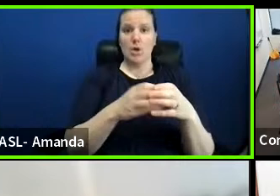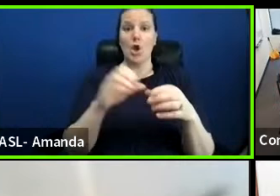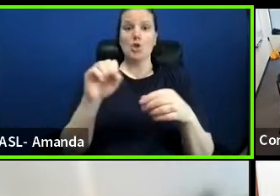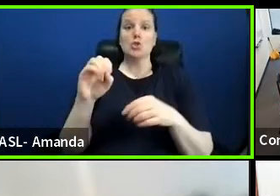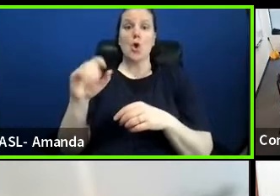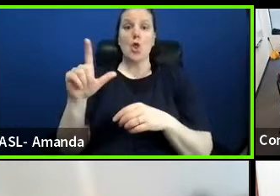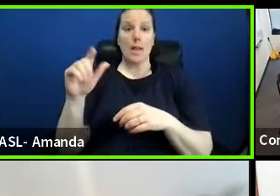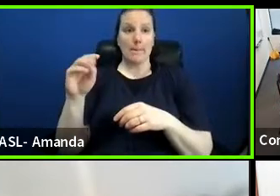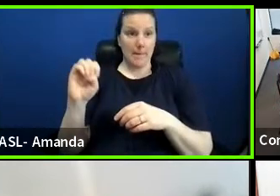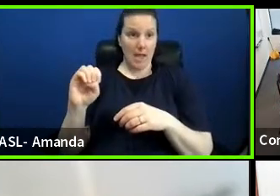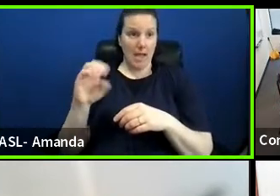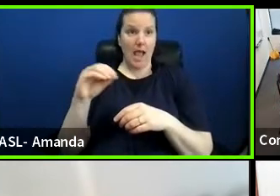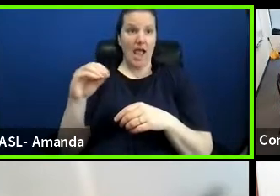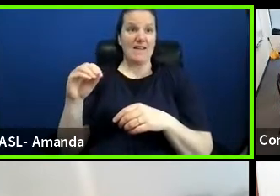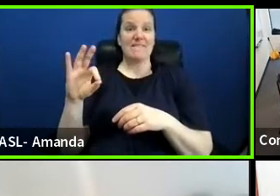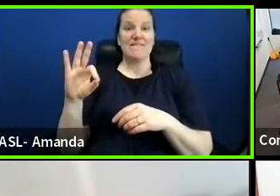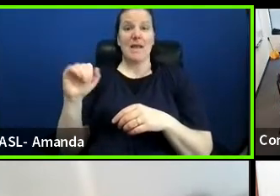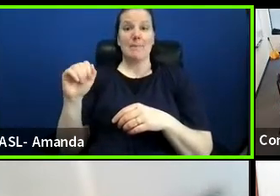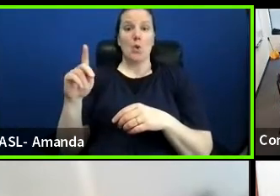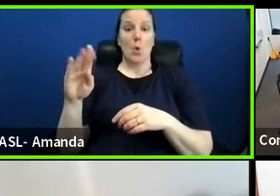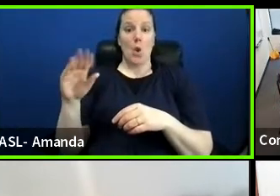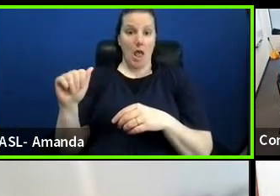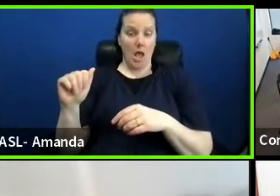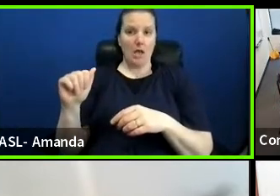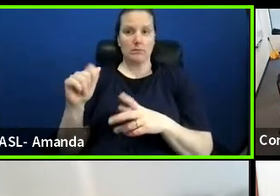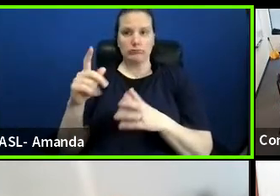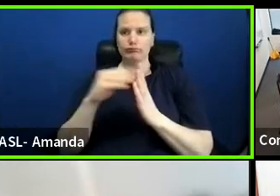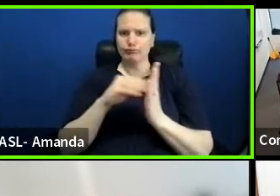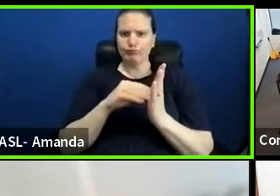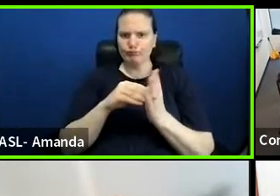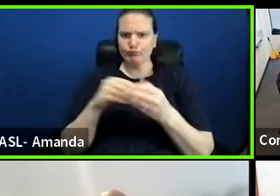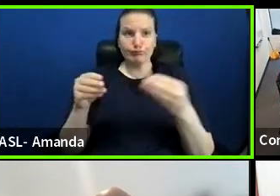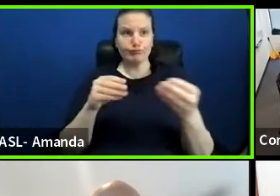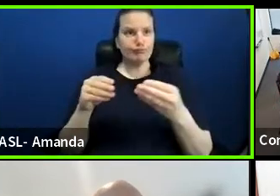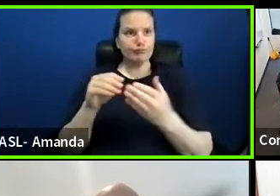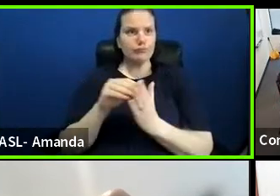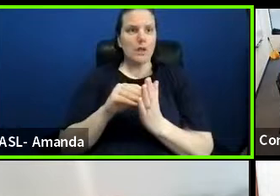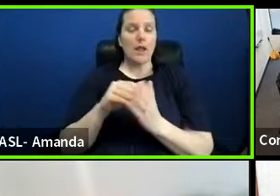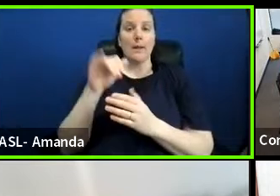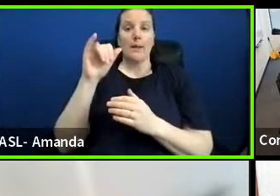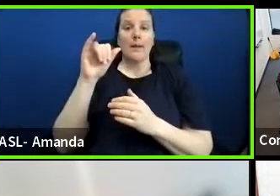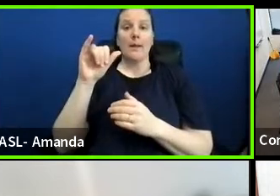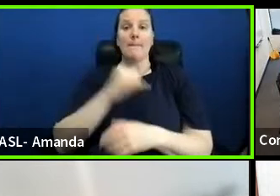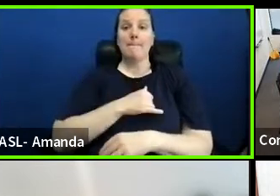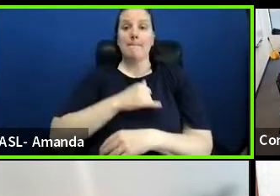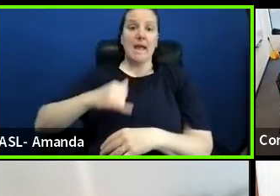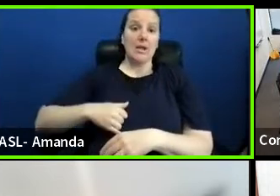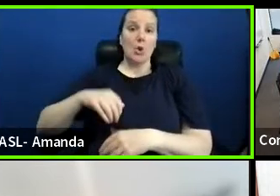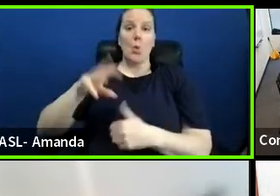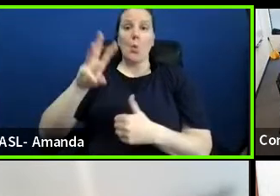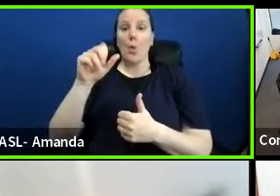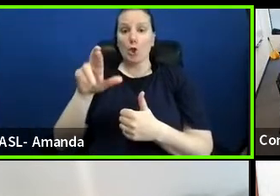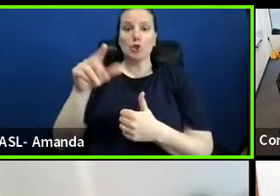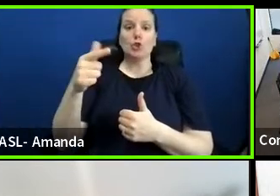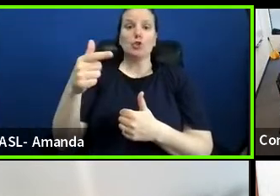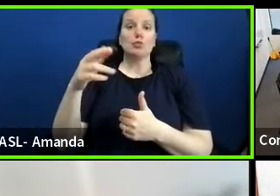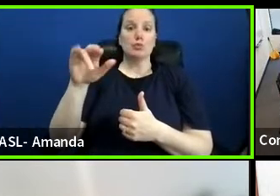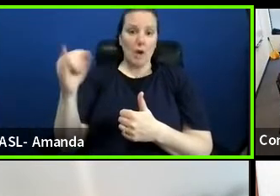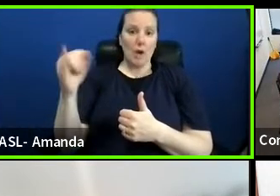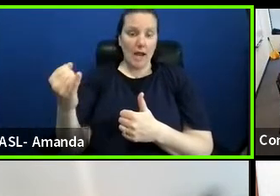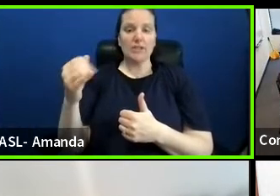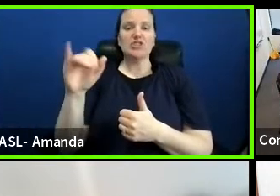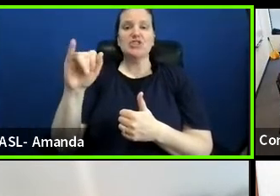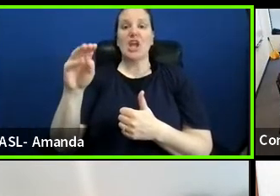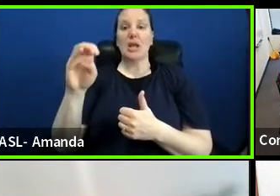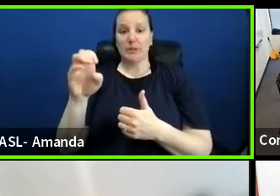and Fabiola, who will facilitate and note take. Mayor, you'll be with Walter, Greg, Janie, and Marcus in